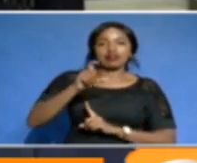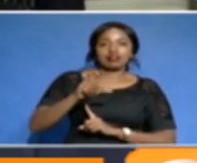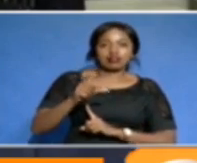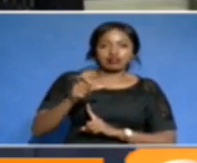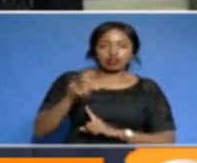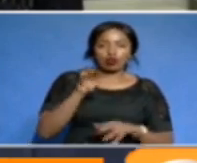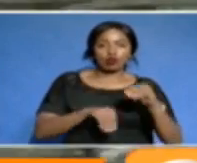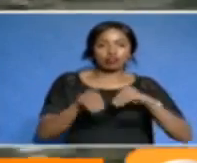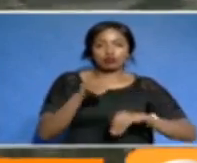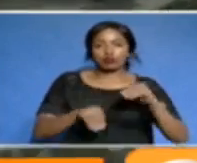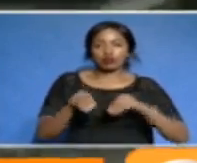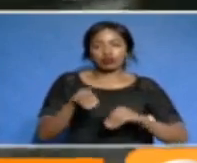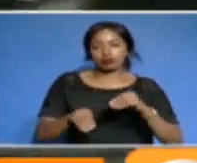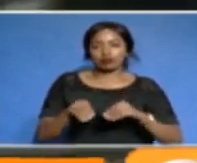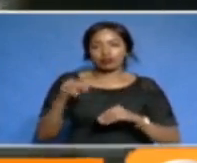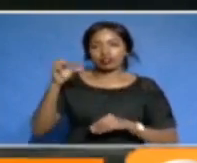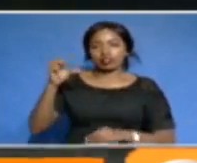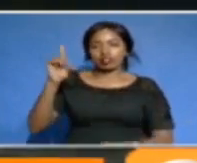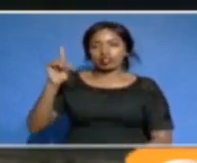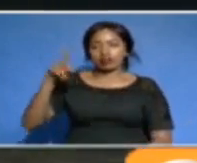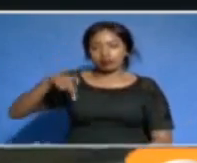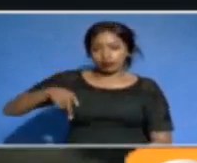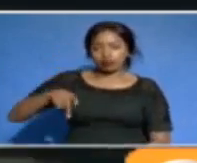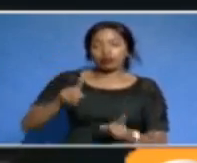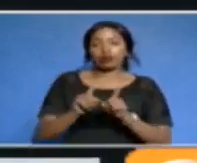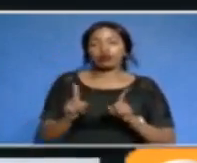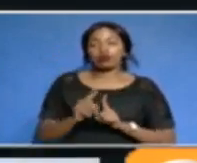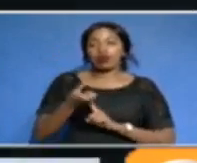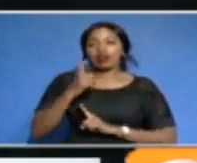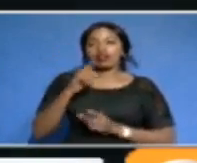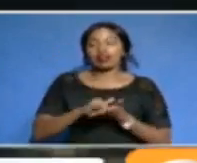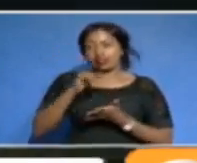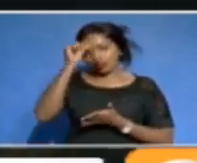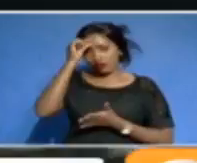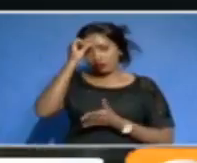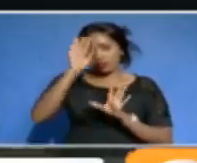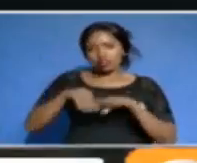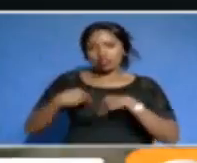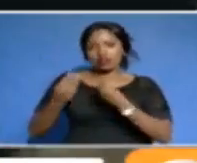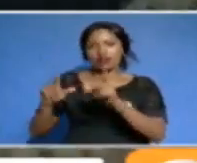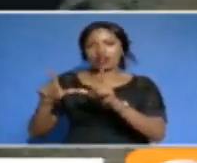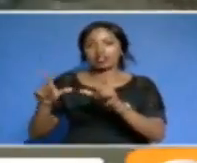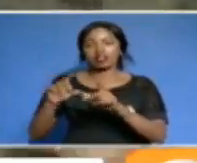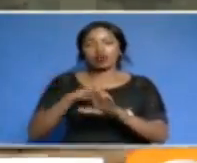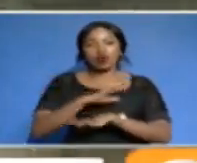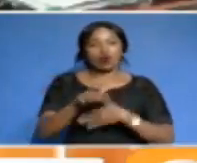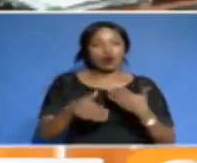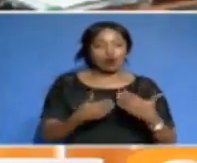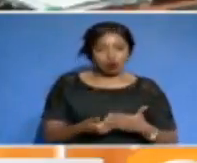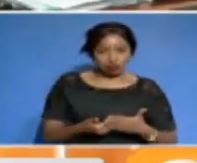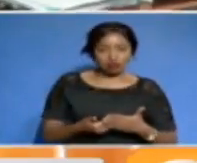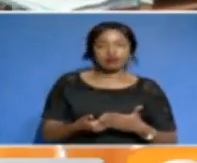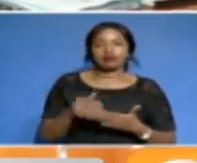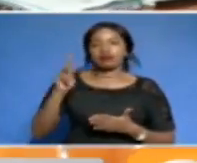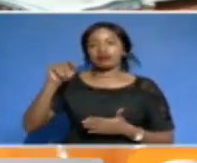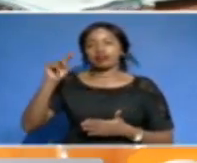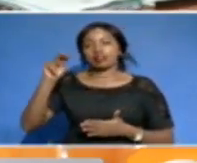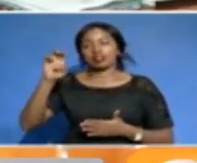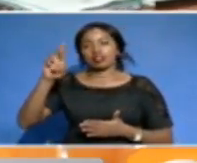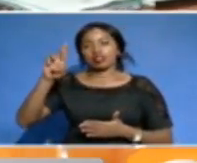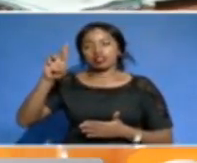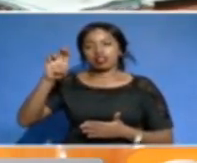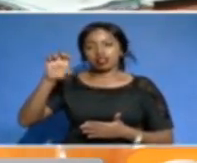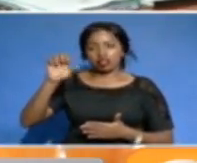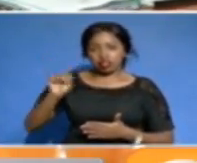the contribution to GDP. Omenge also added that the government is licensing all artisanal miners in the country so that they can also be able